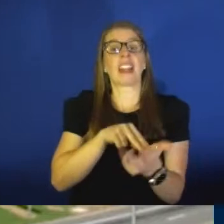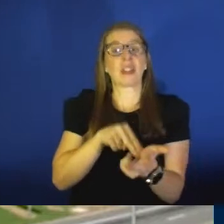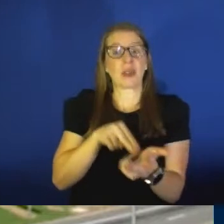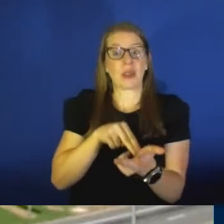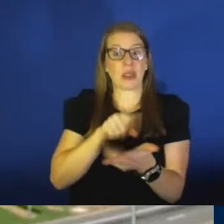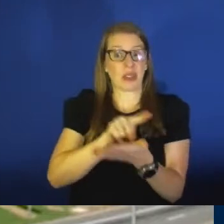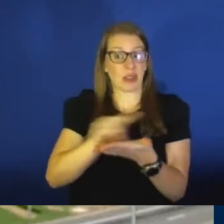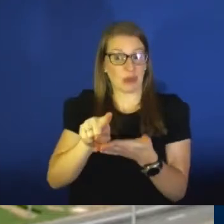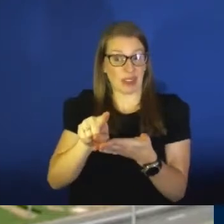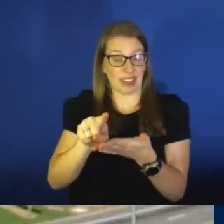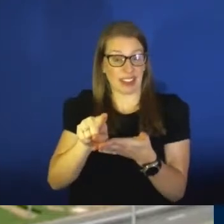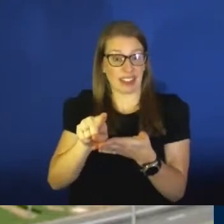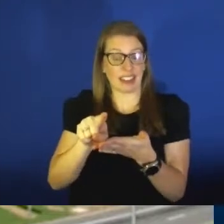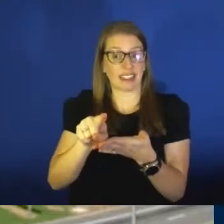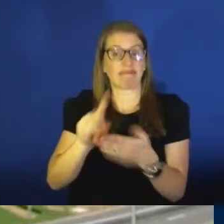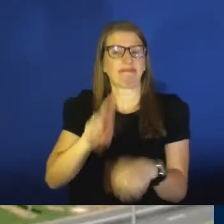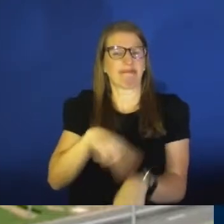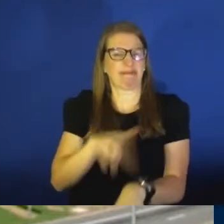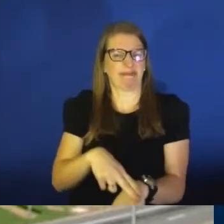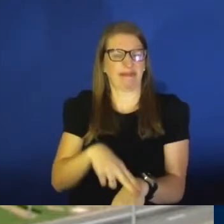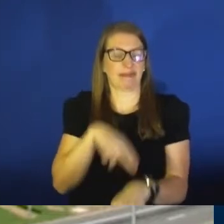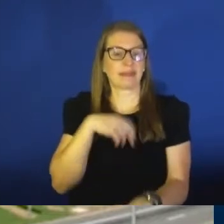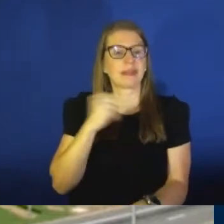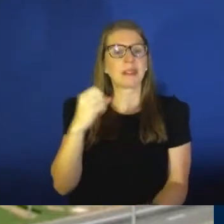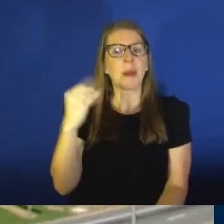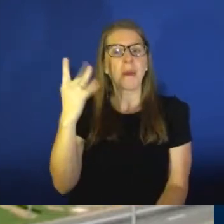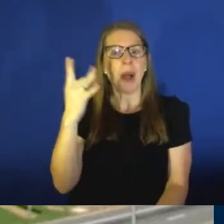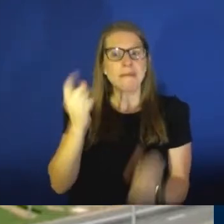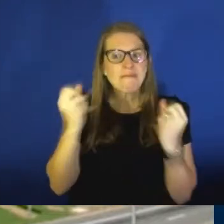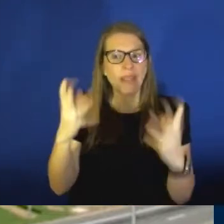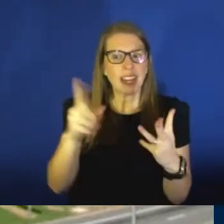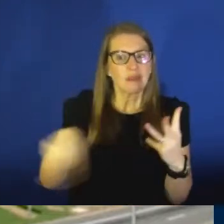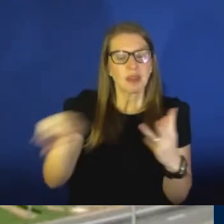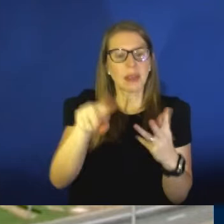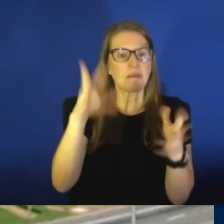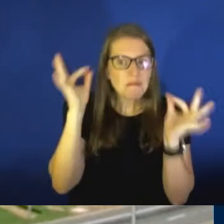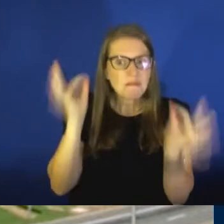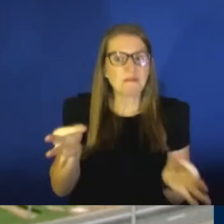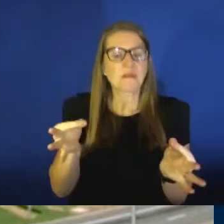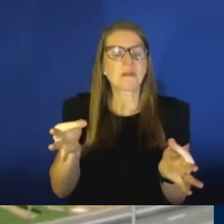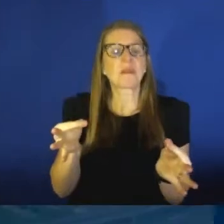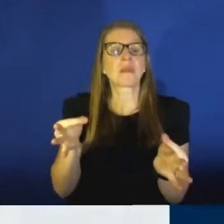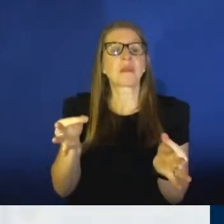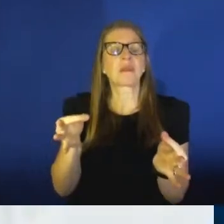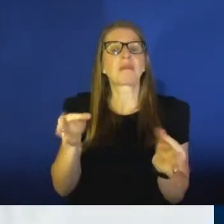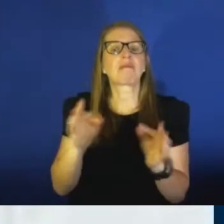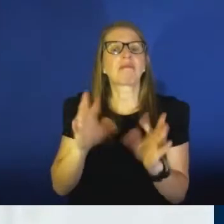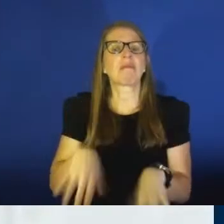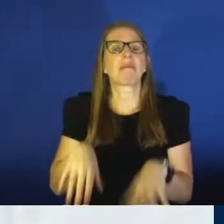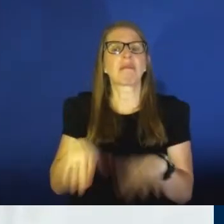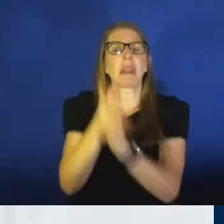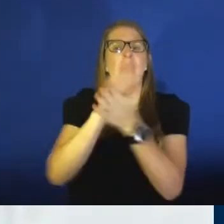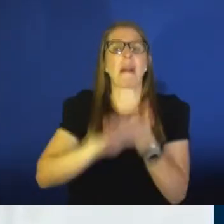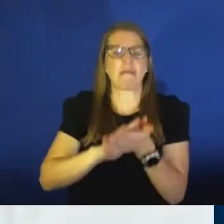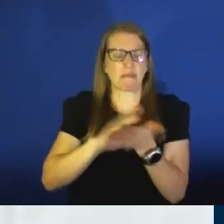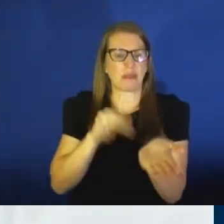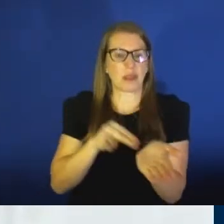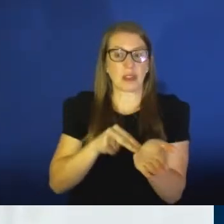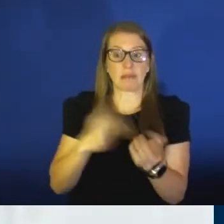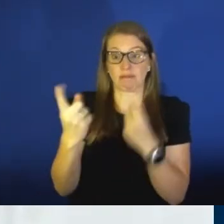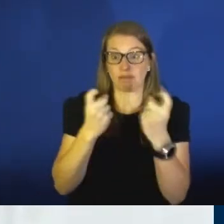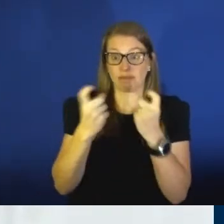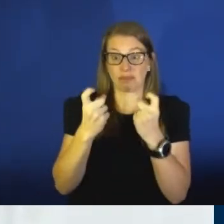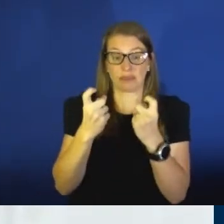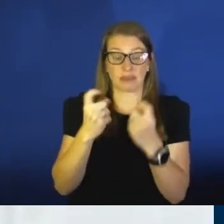is National Nurses Week, so why do so many of them choose to do what they do? Get your questions sent in to us on YouTube, Facebook,